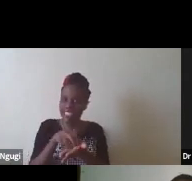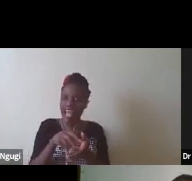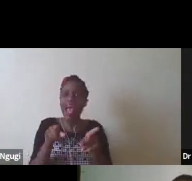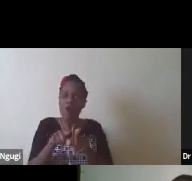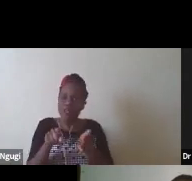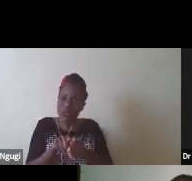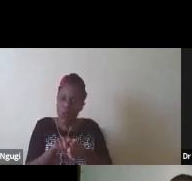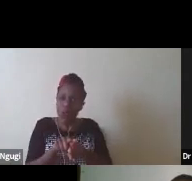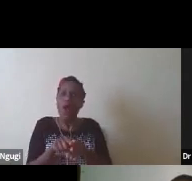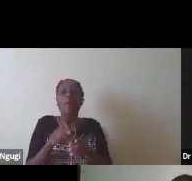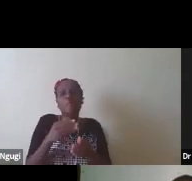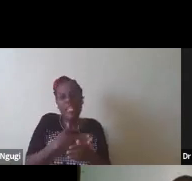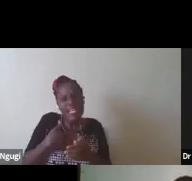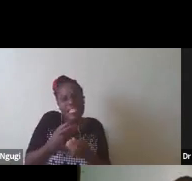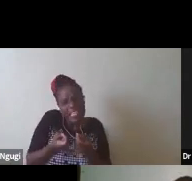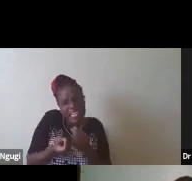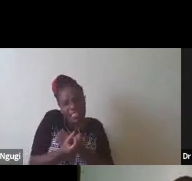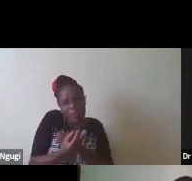little bit more, what Ghana has done about it.